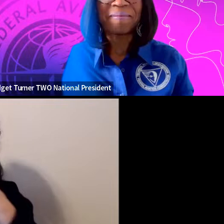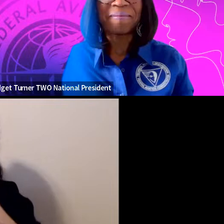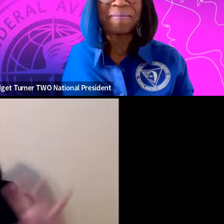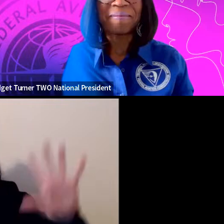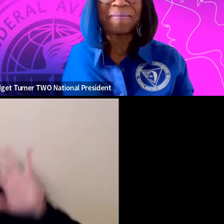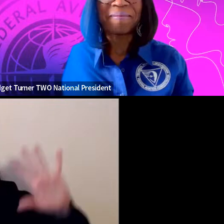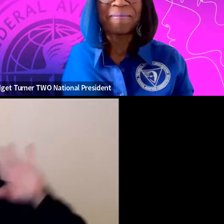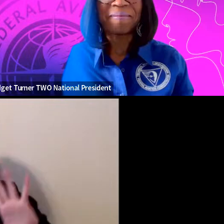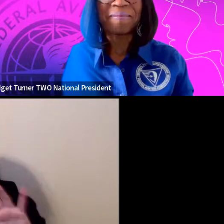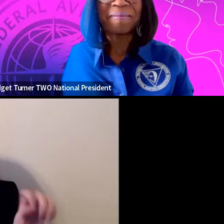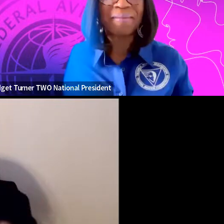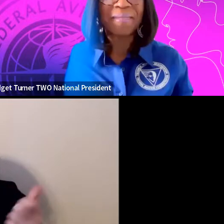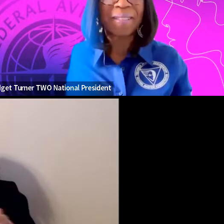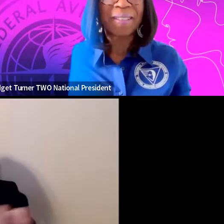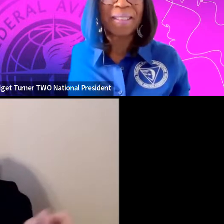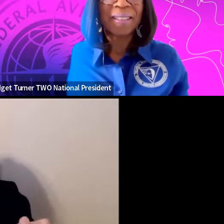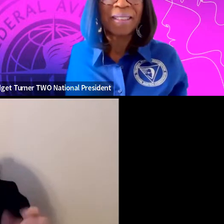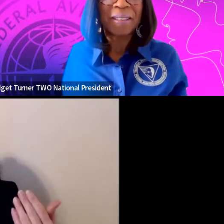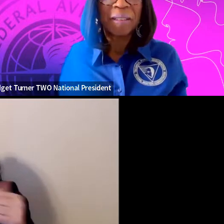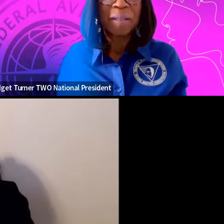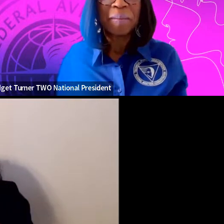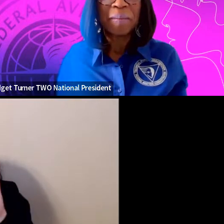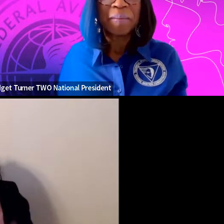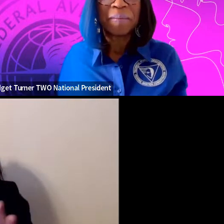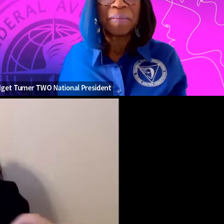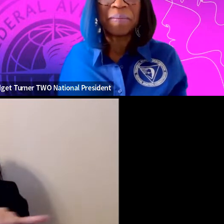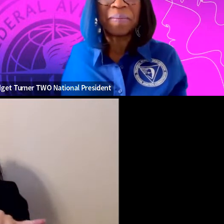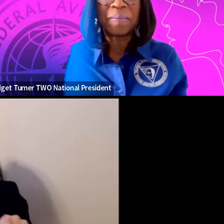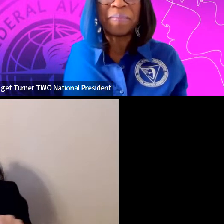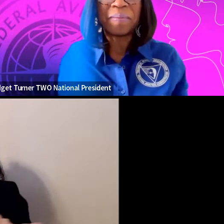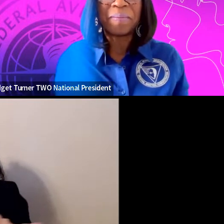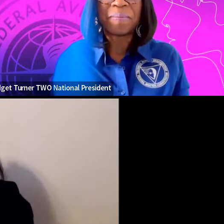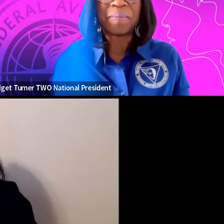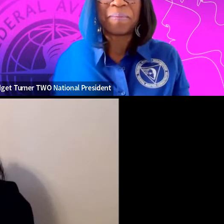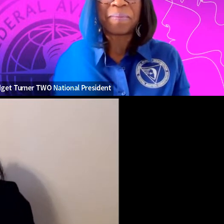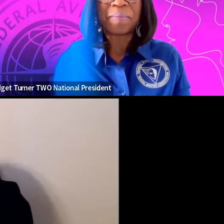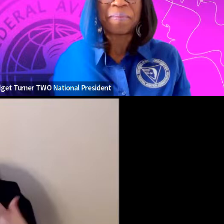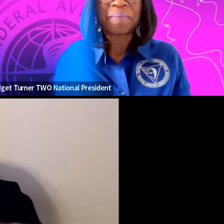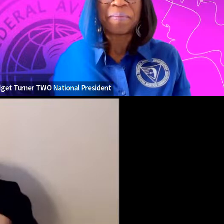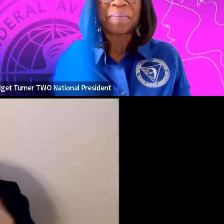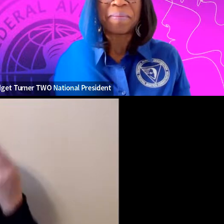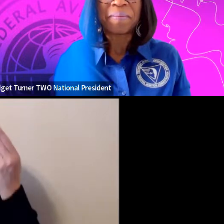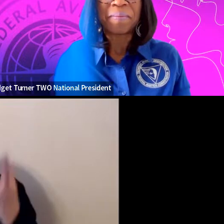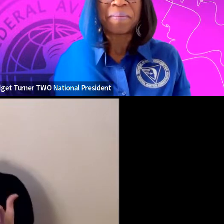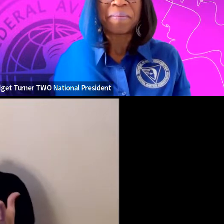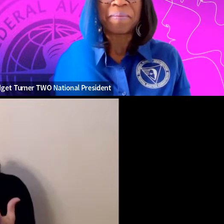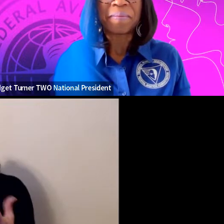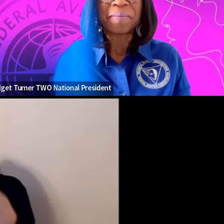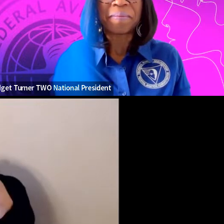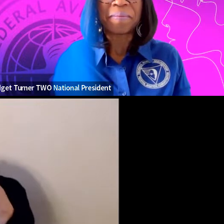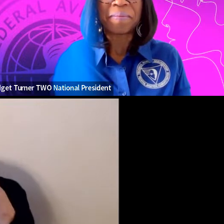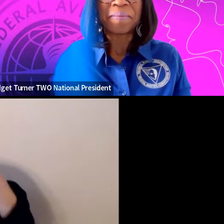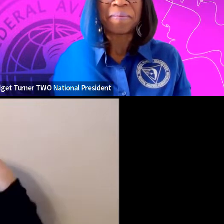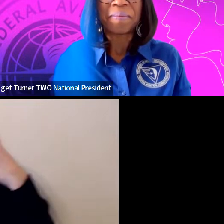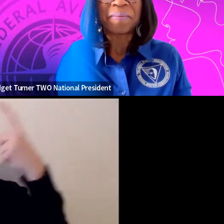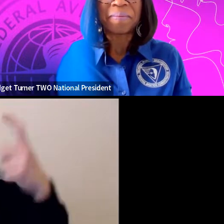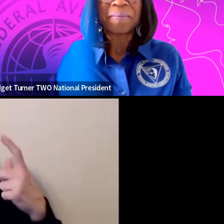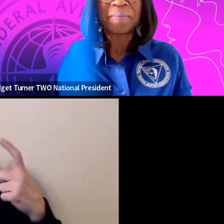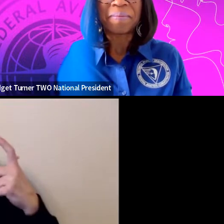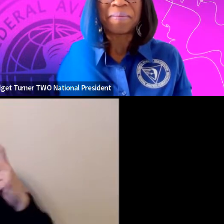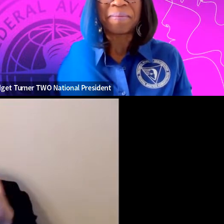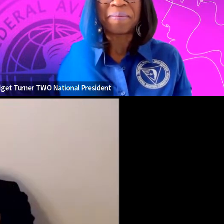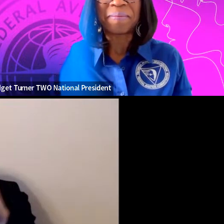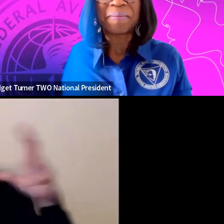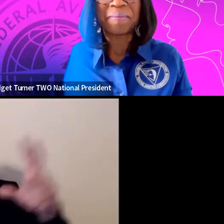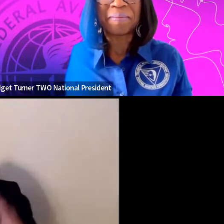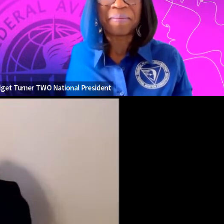have another panel tonight that's going to do the same thing. As many of you know, we've all been told to dream big. And for the women you will hear from tonight, they